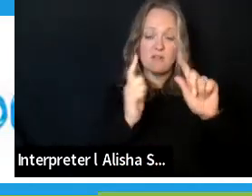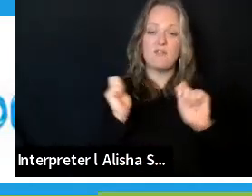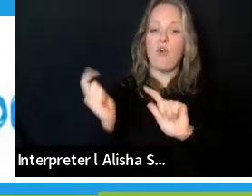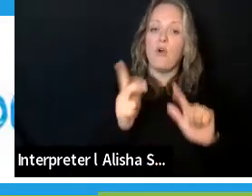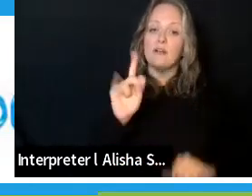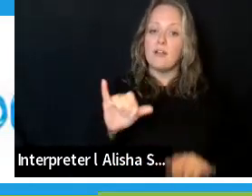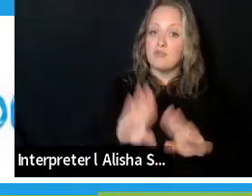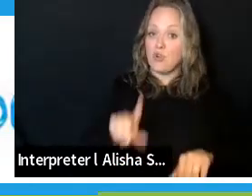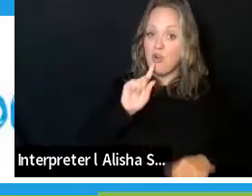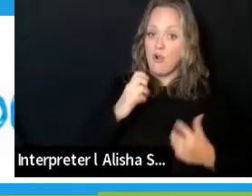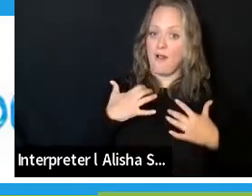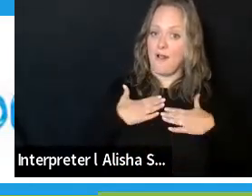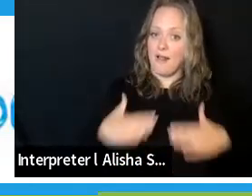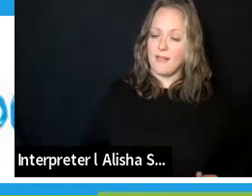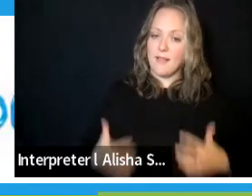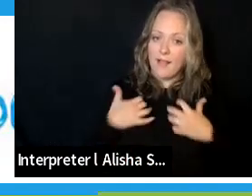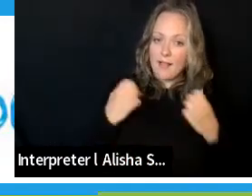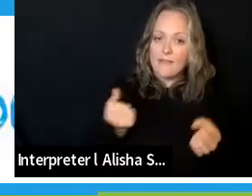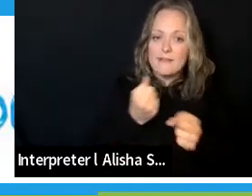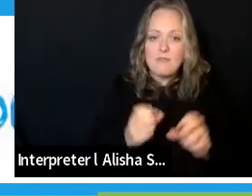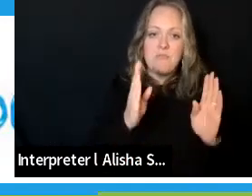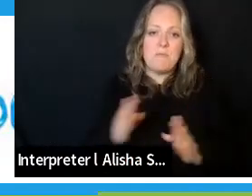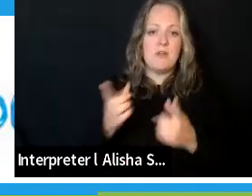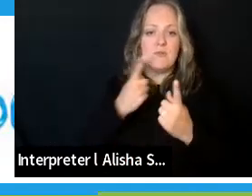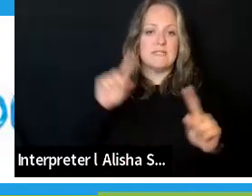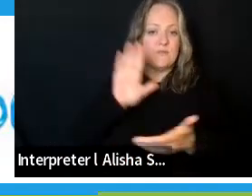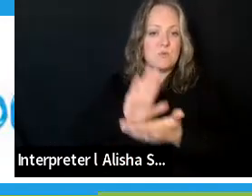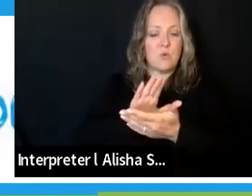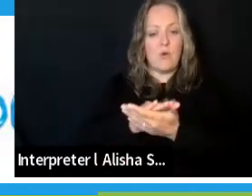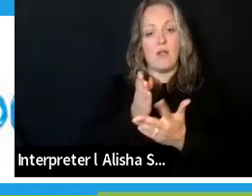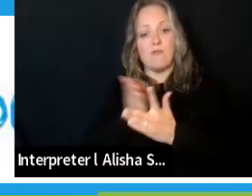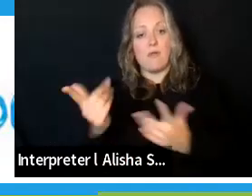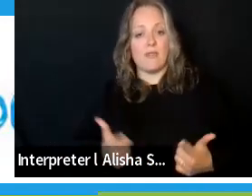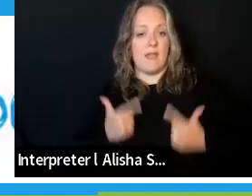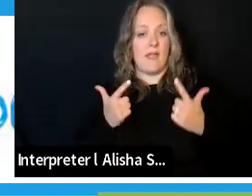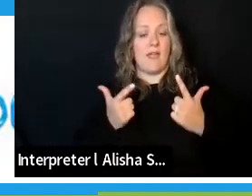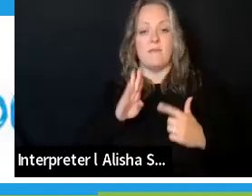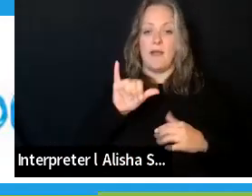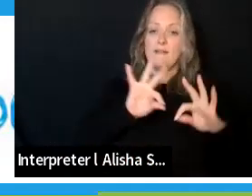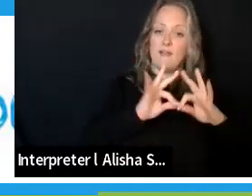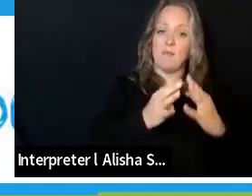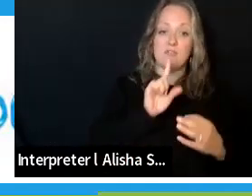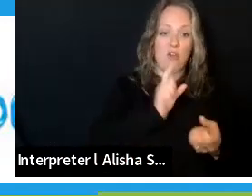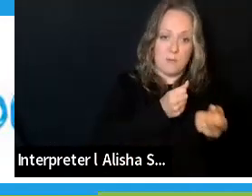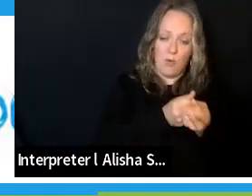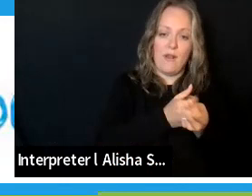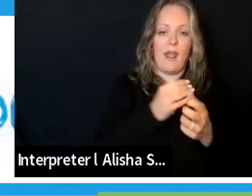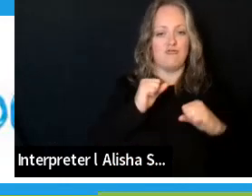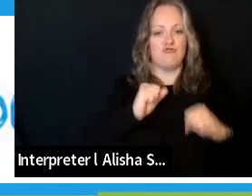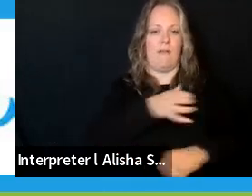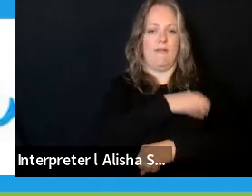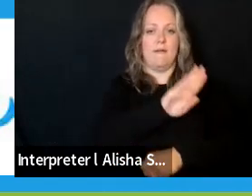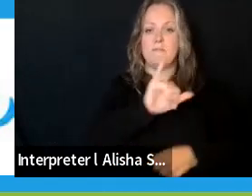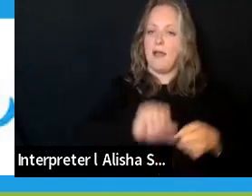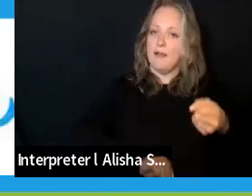in school and in life through families that are supported and strengthened within their community. So as Shannon talked about,